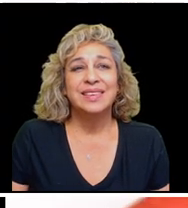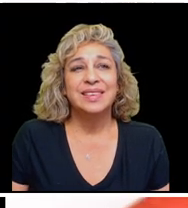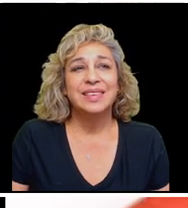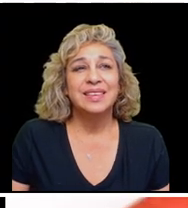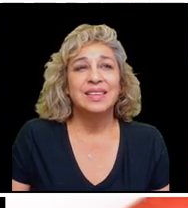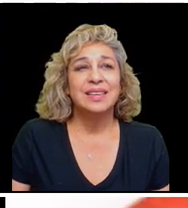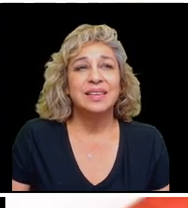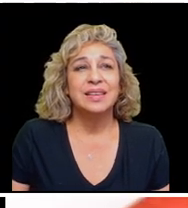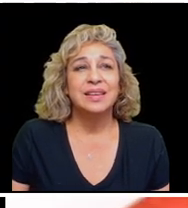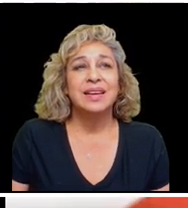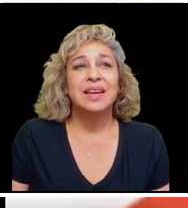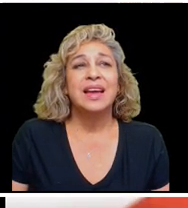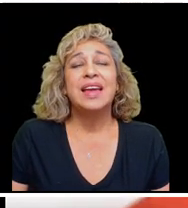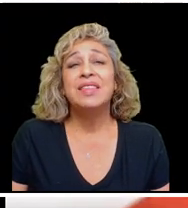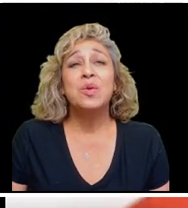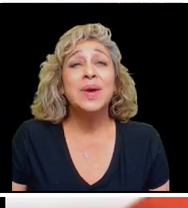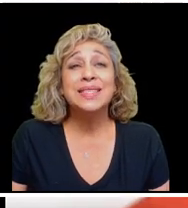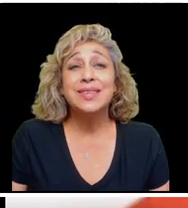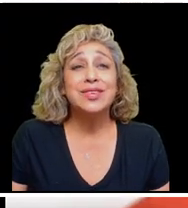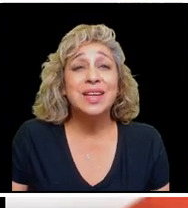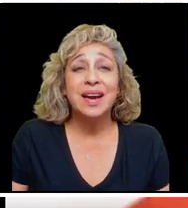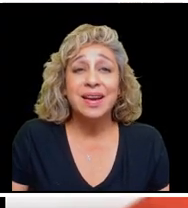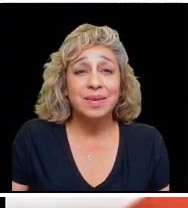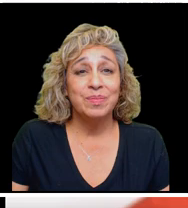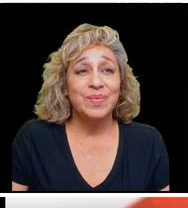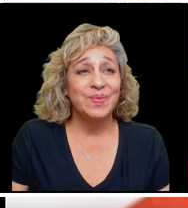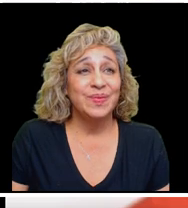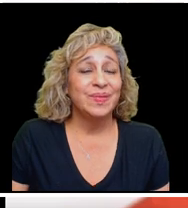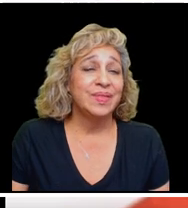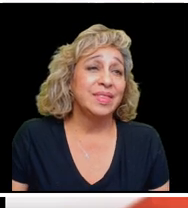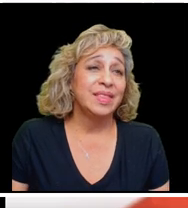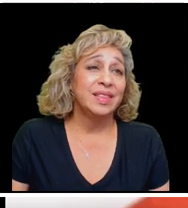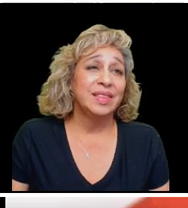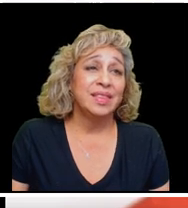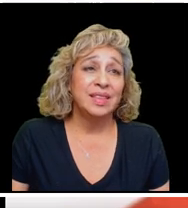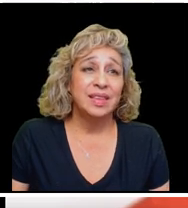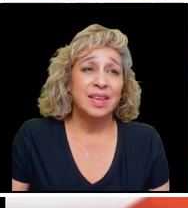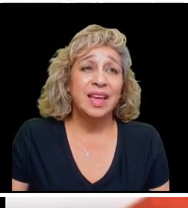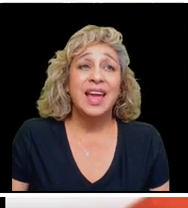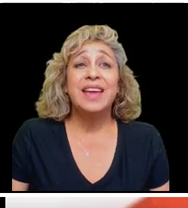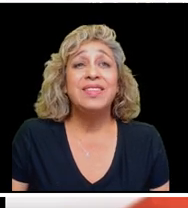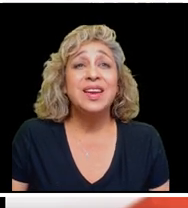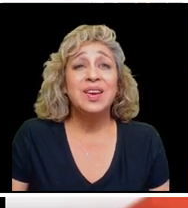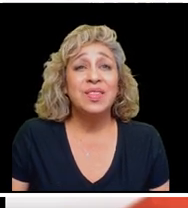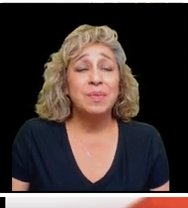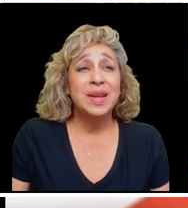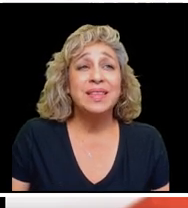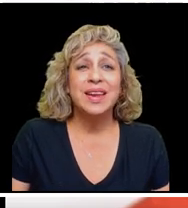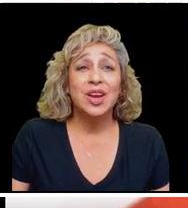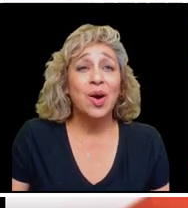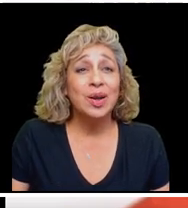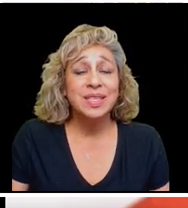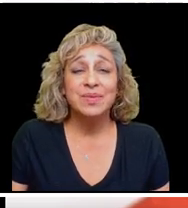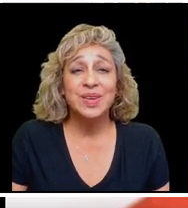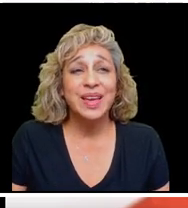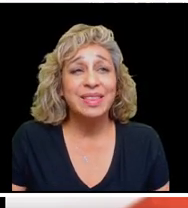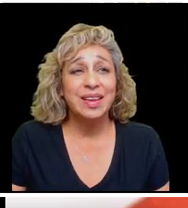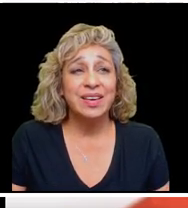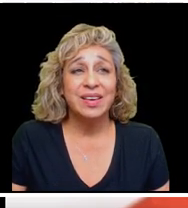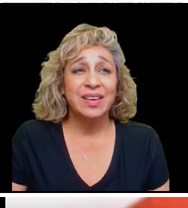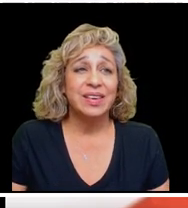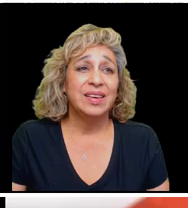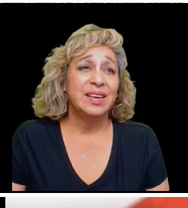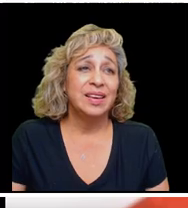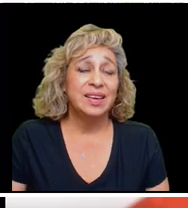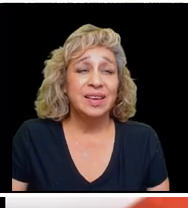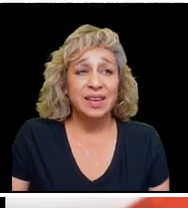and they waste their time and then the money that it costs them to get